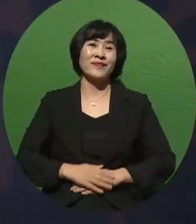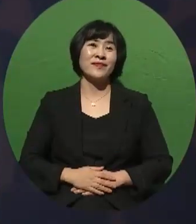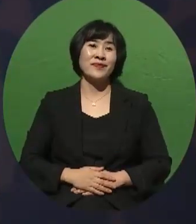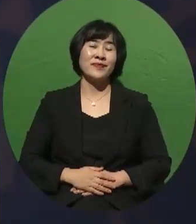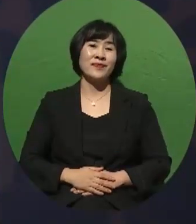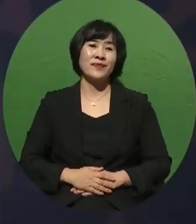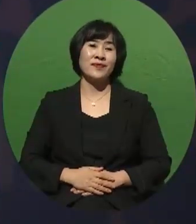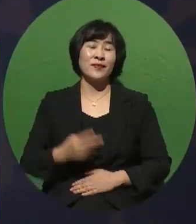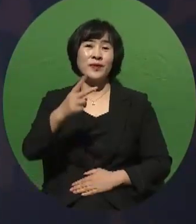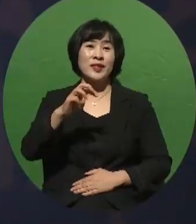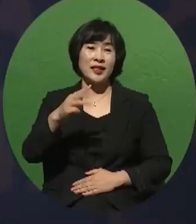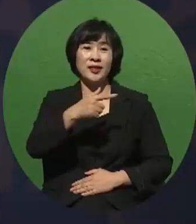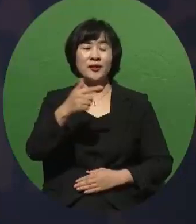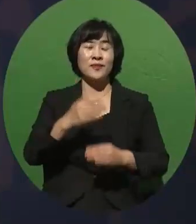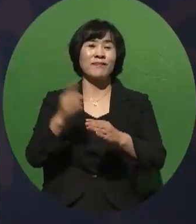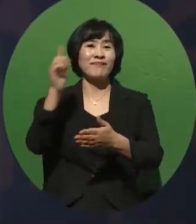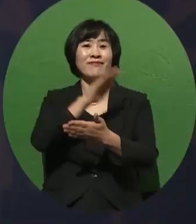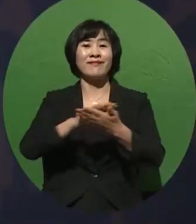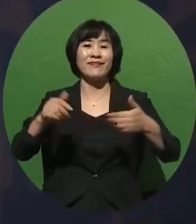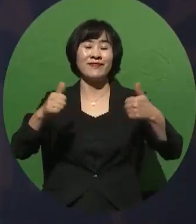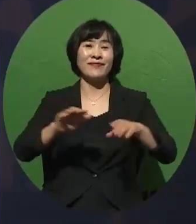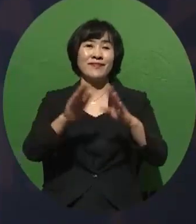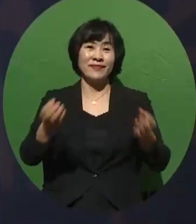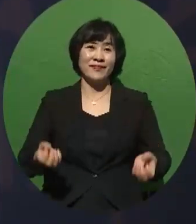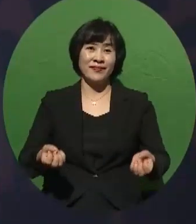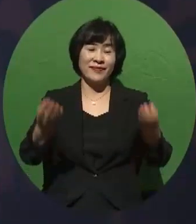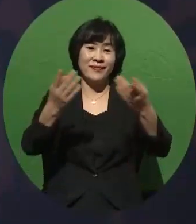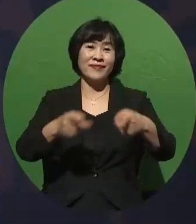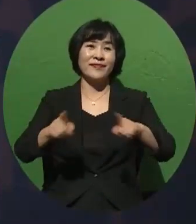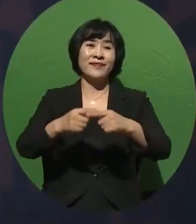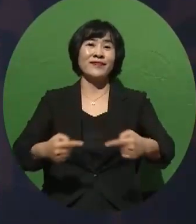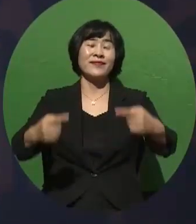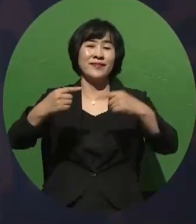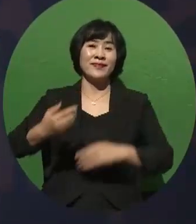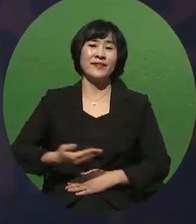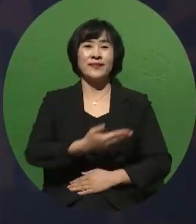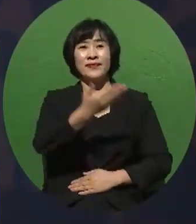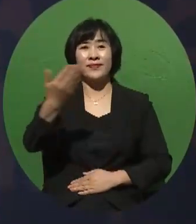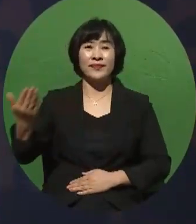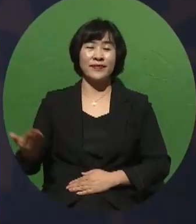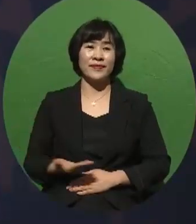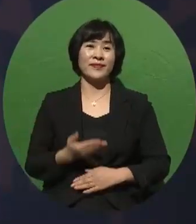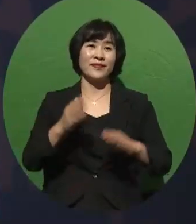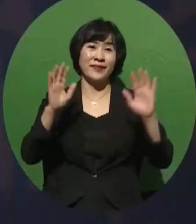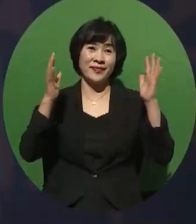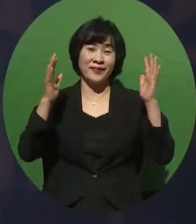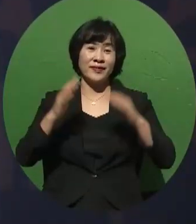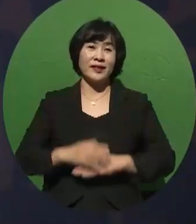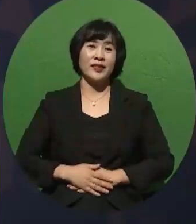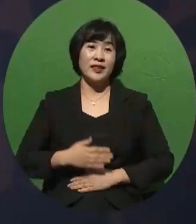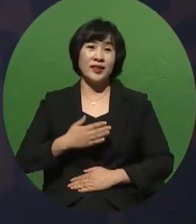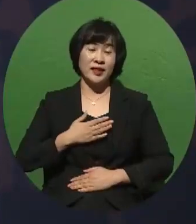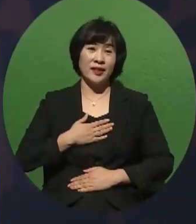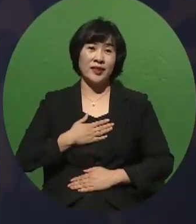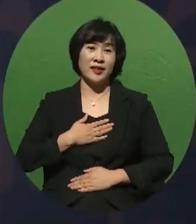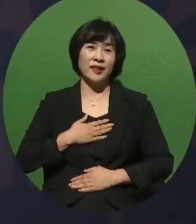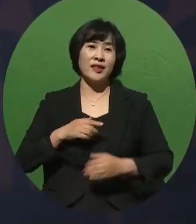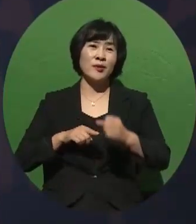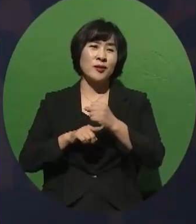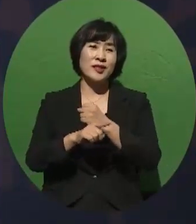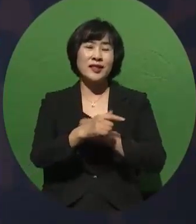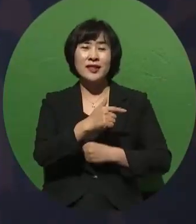Welcome to Sinan Island. Thank you for being with us.